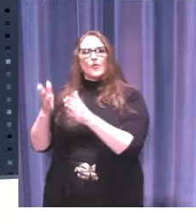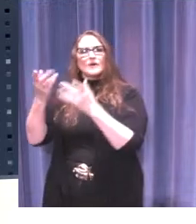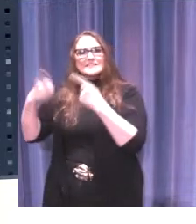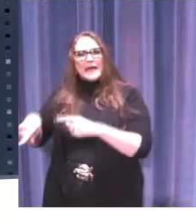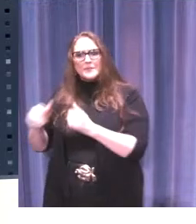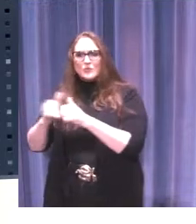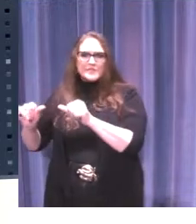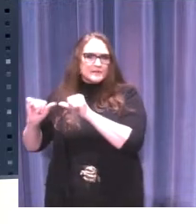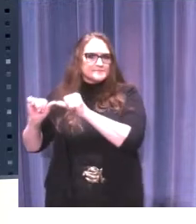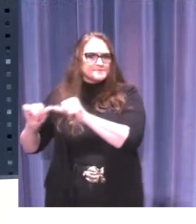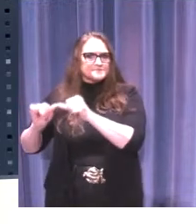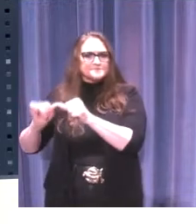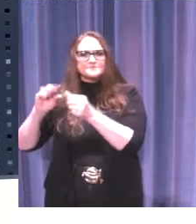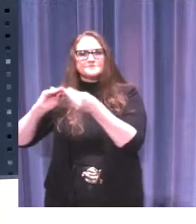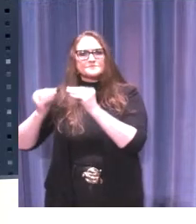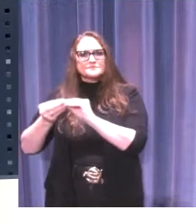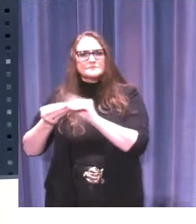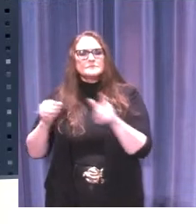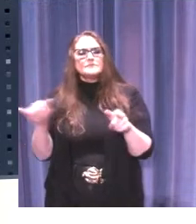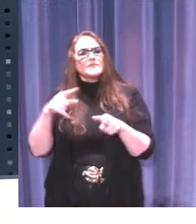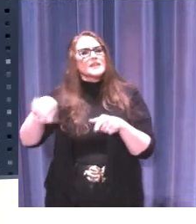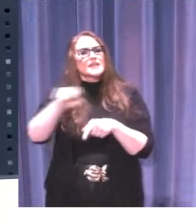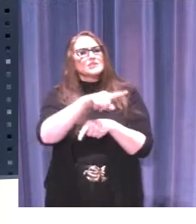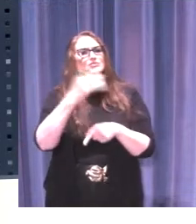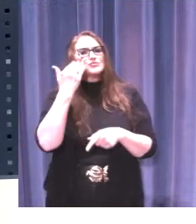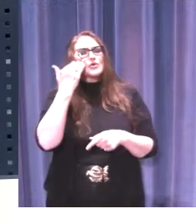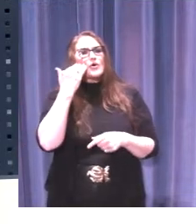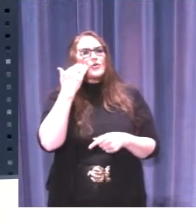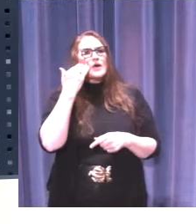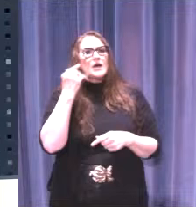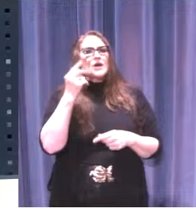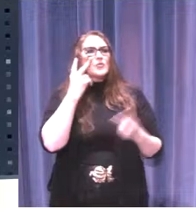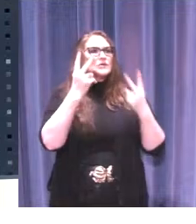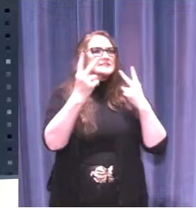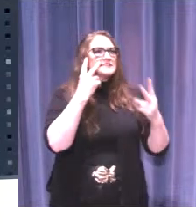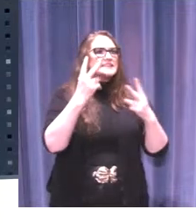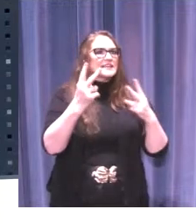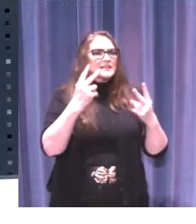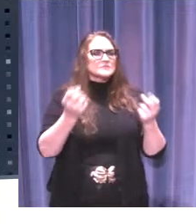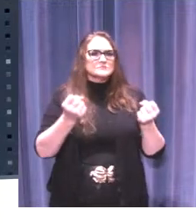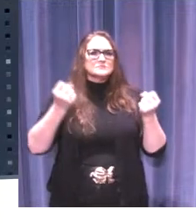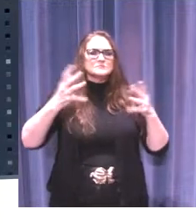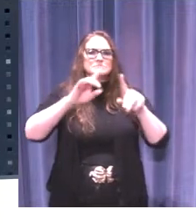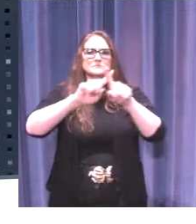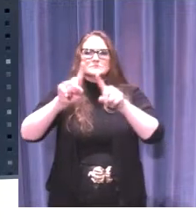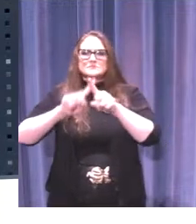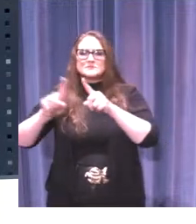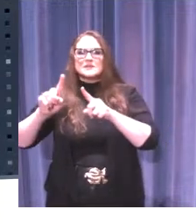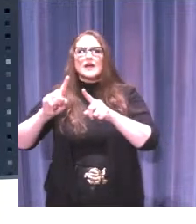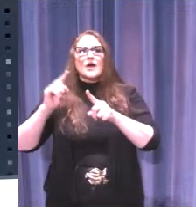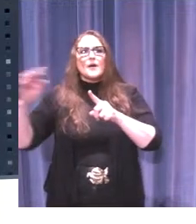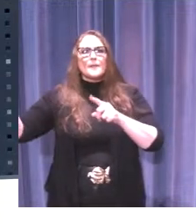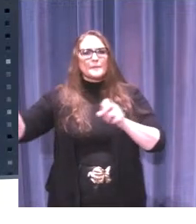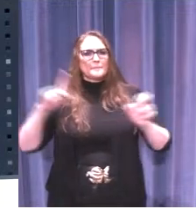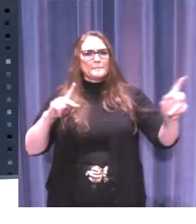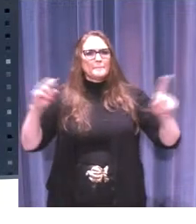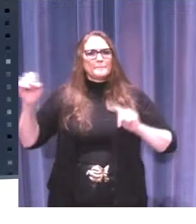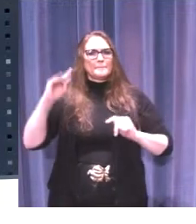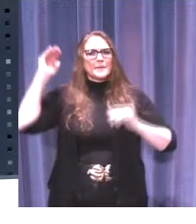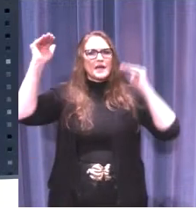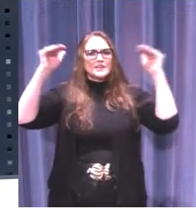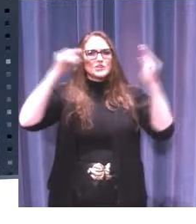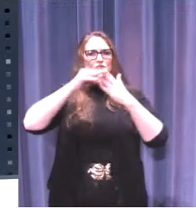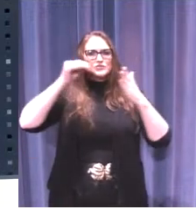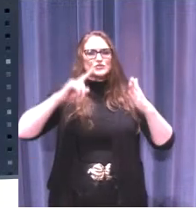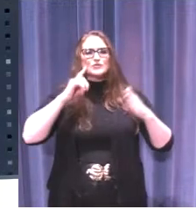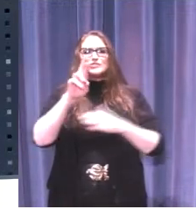rate? As you guys know, we're seeing an influx of returning adult students through the Reconnect